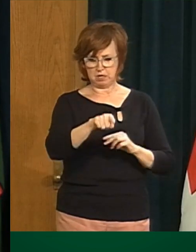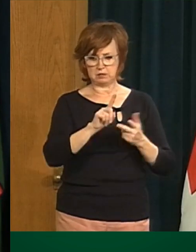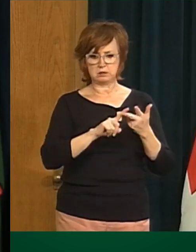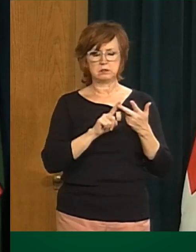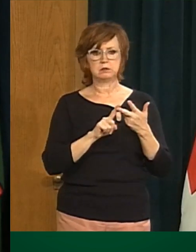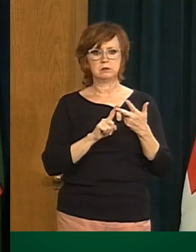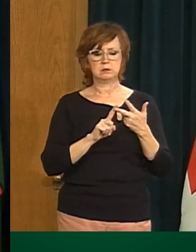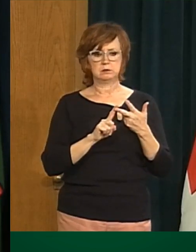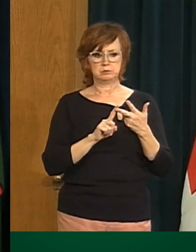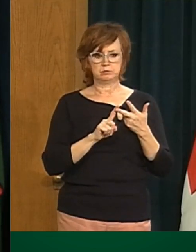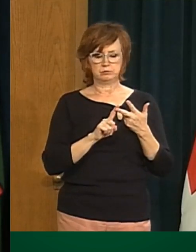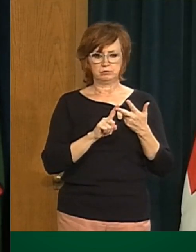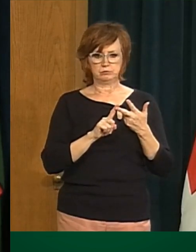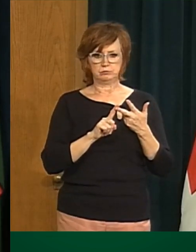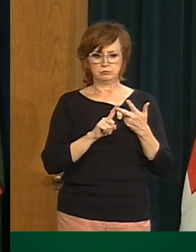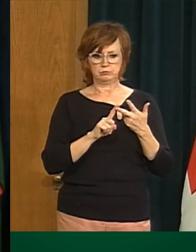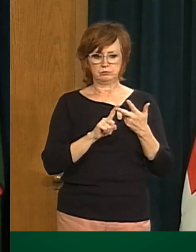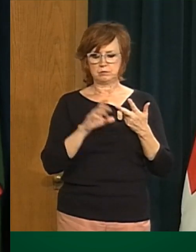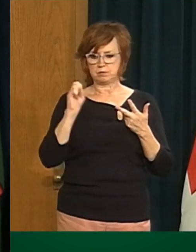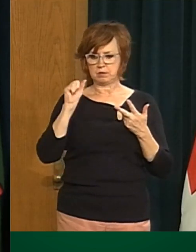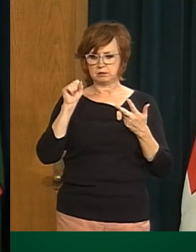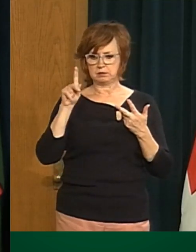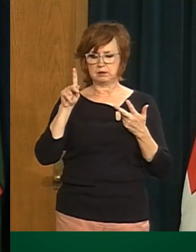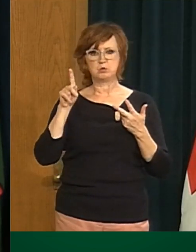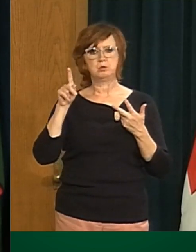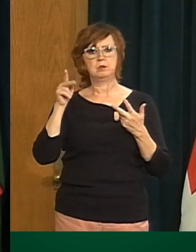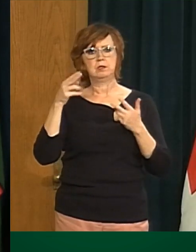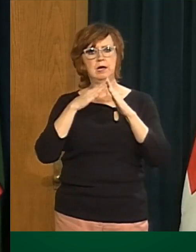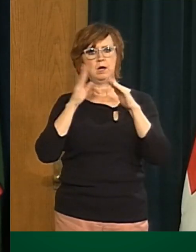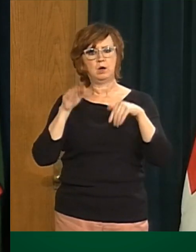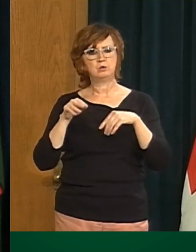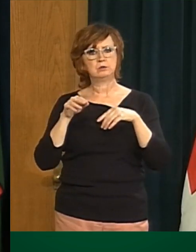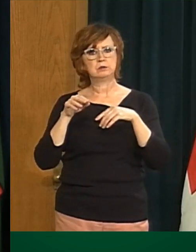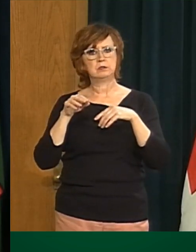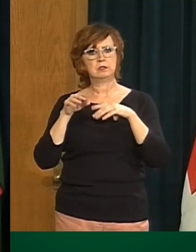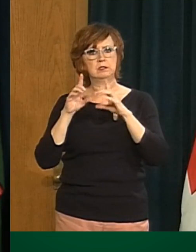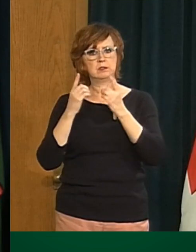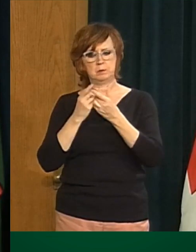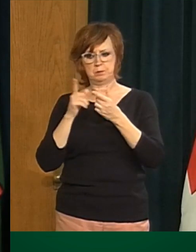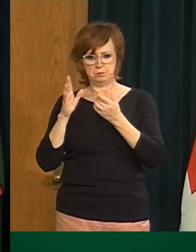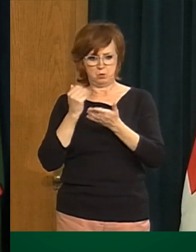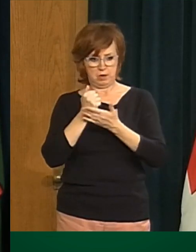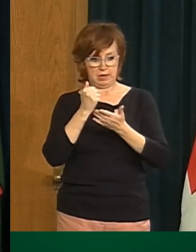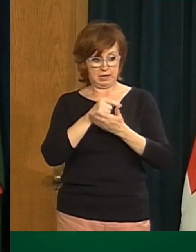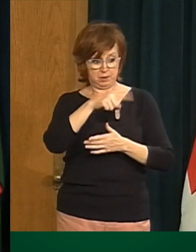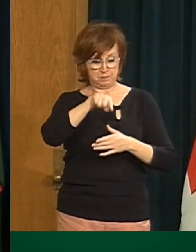we've provided our Sask housing and our education housing units in the community as well to support their